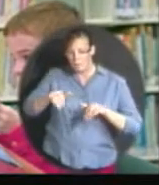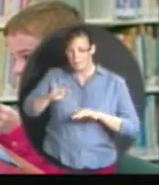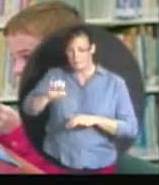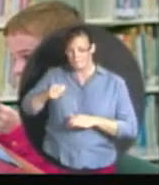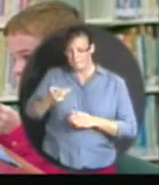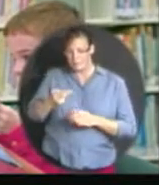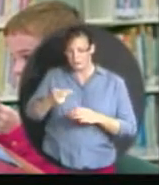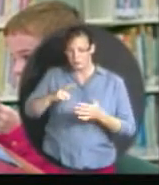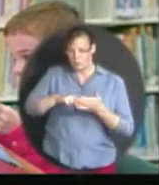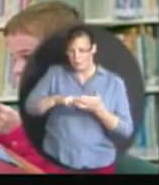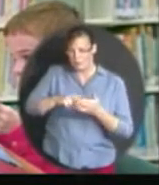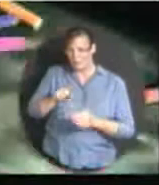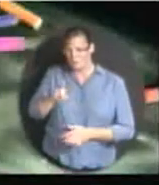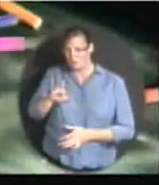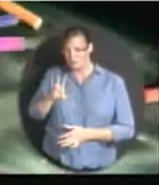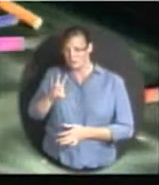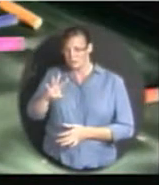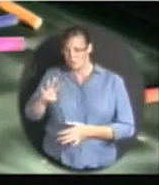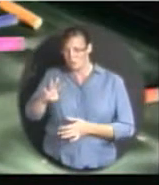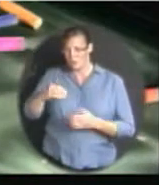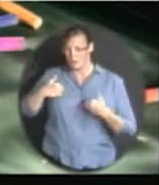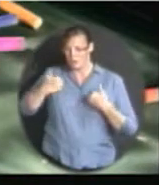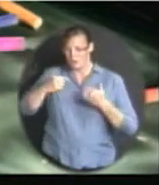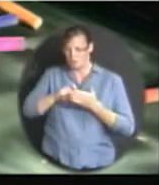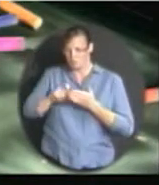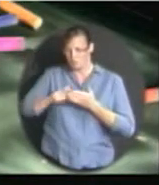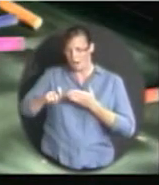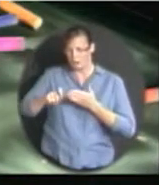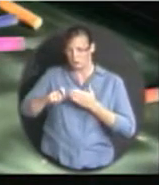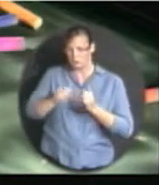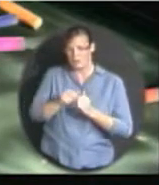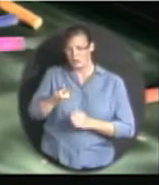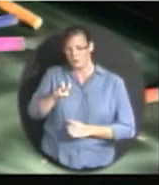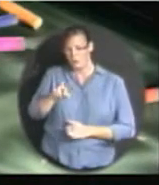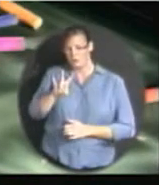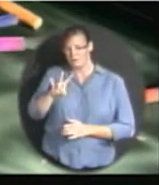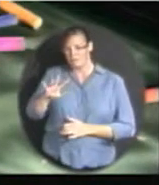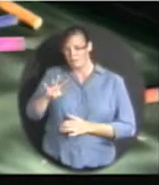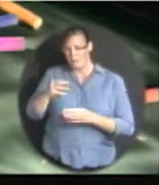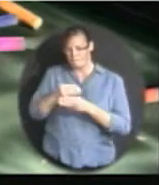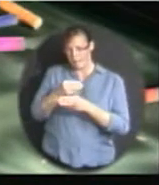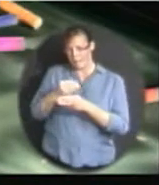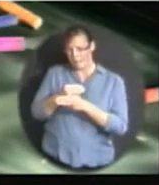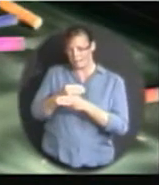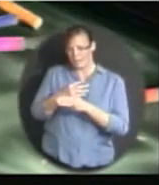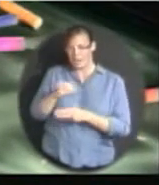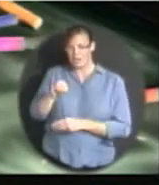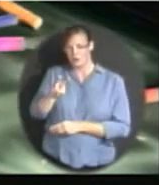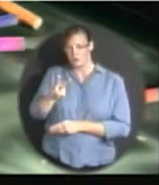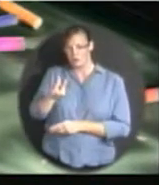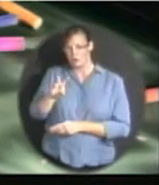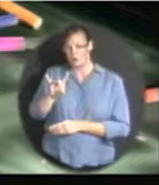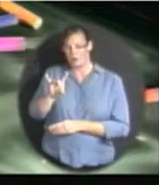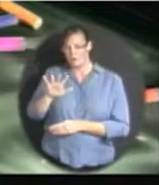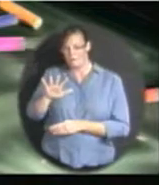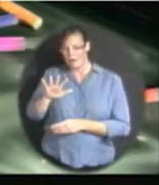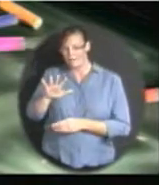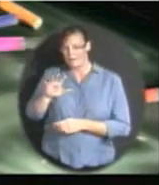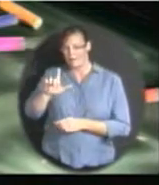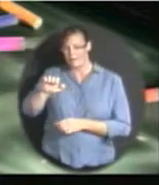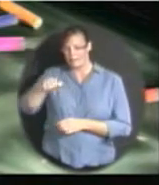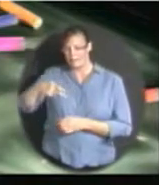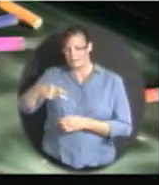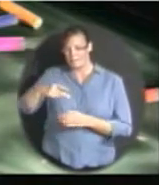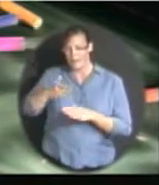and 164 in Young Writer Studio, in addition to 274 in STAR Math and 285 in Leap Ahead and